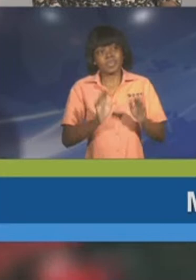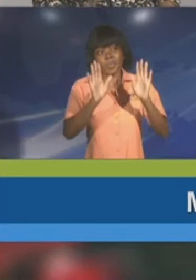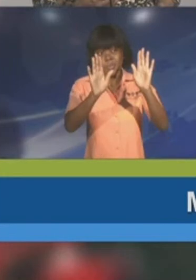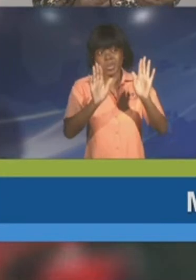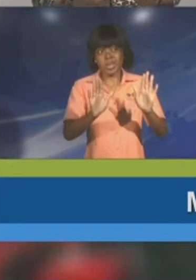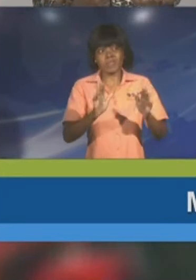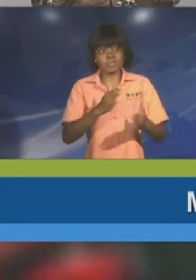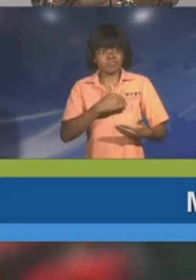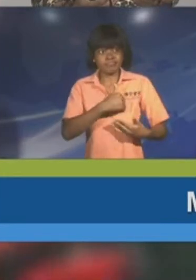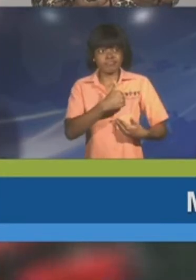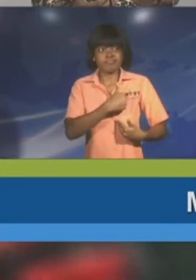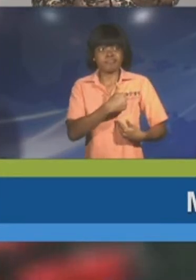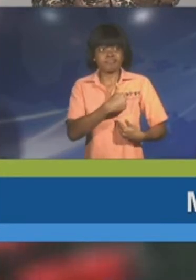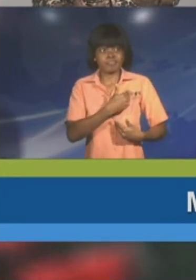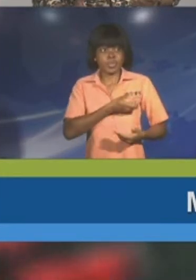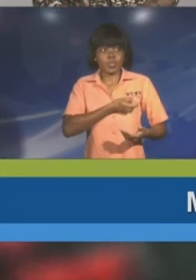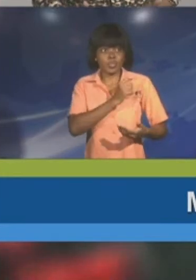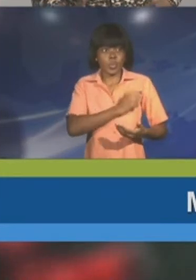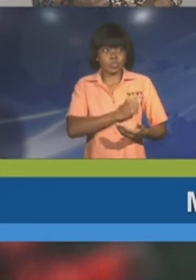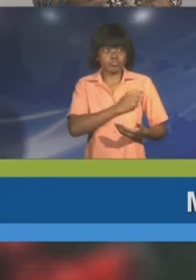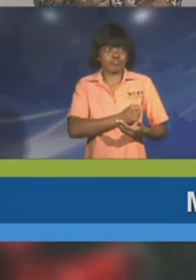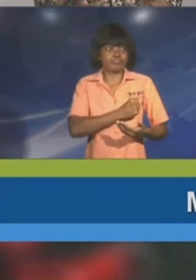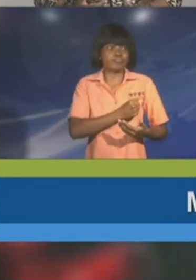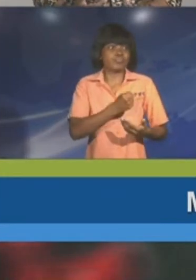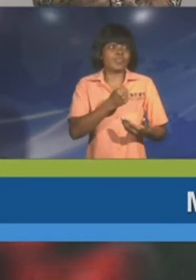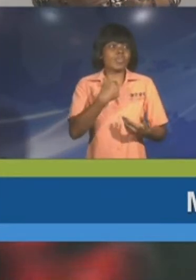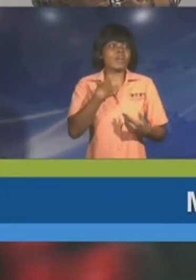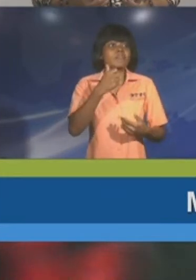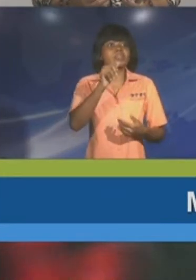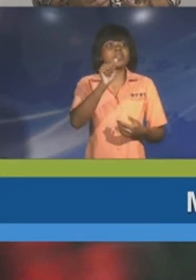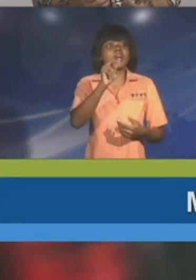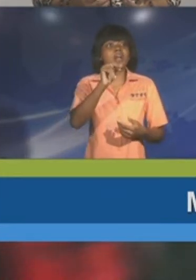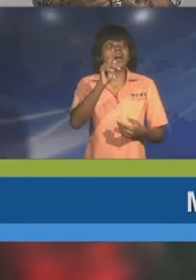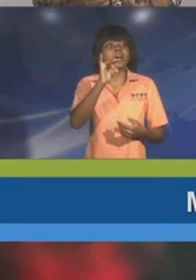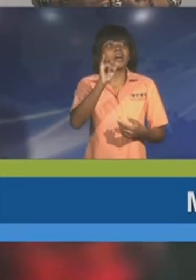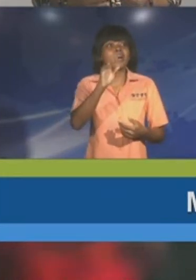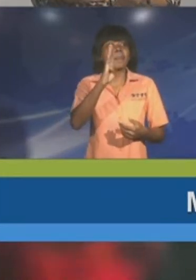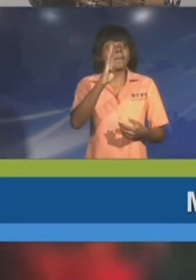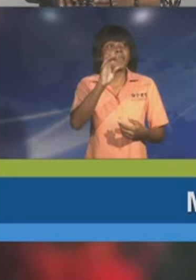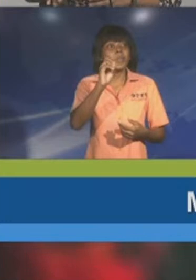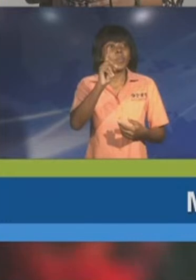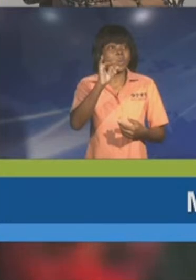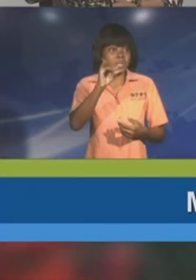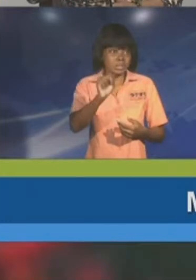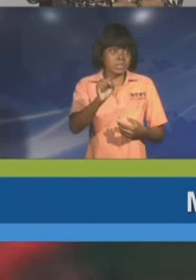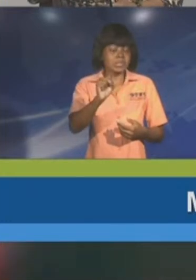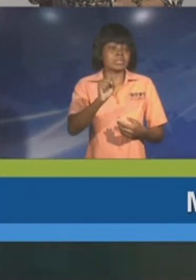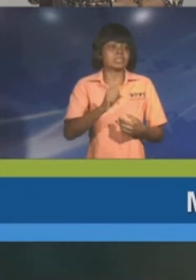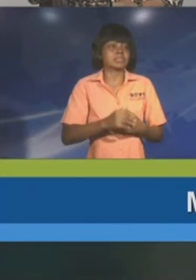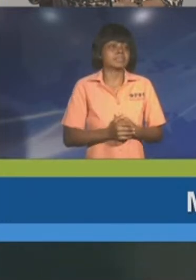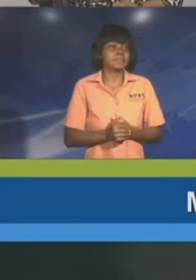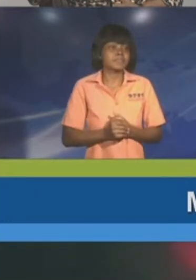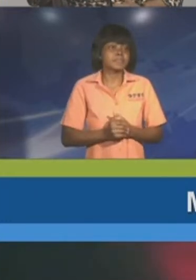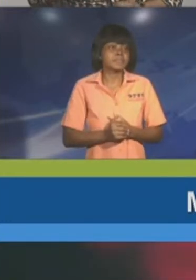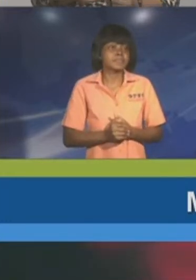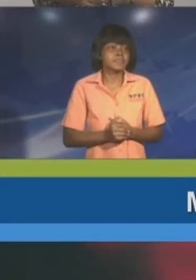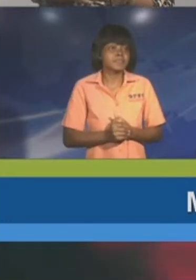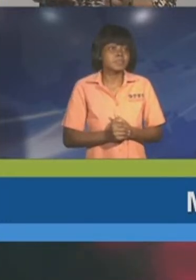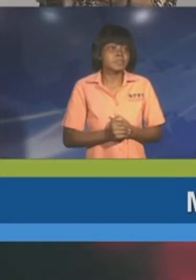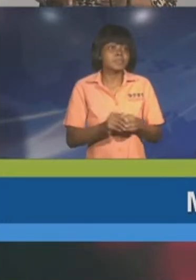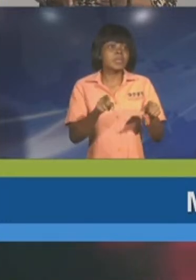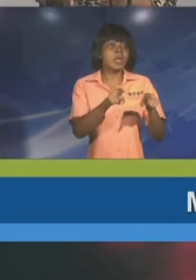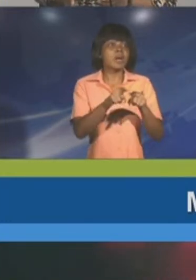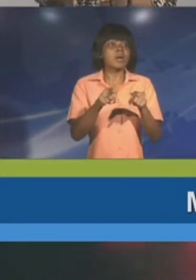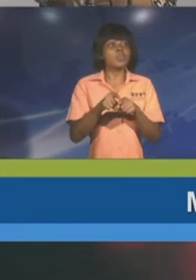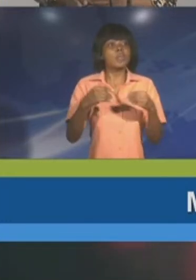regards to the runny nose, make sure you have your saline nose drops. Have an availability of the humidifier